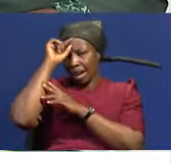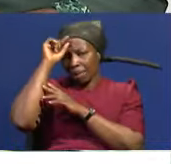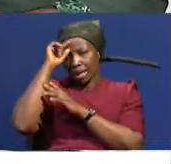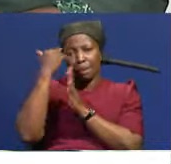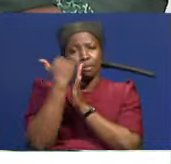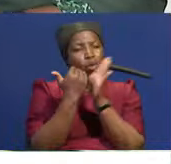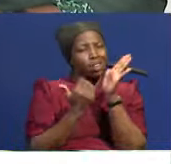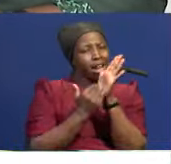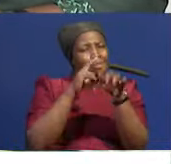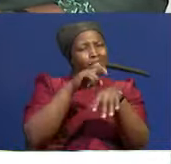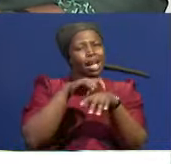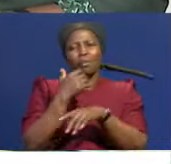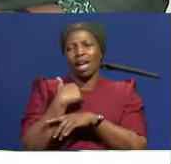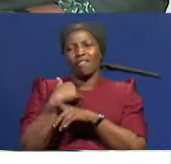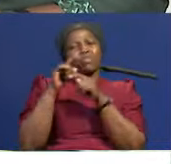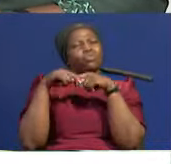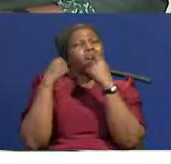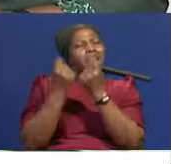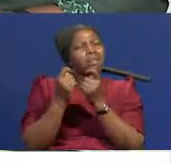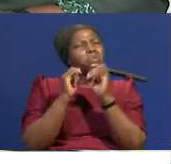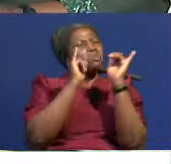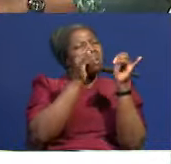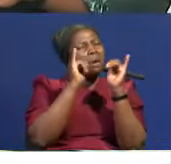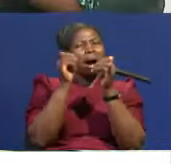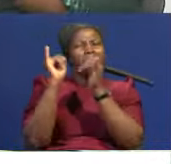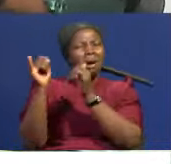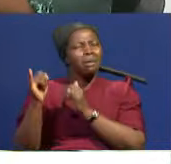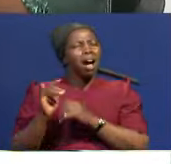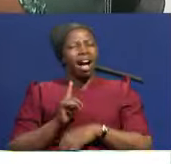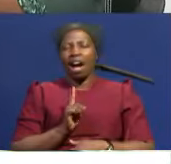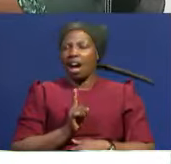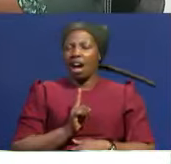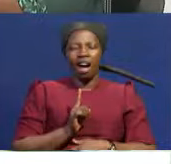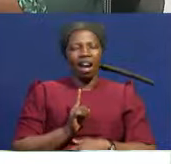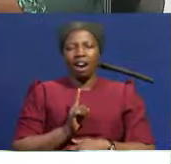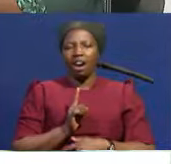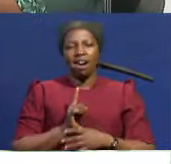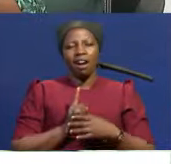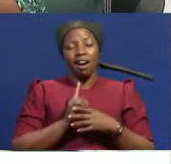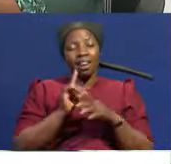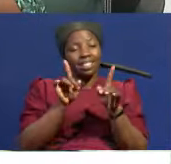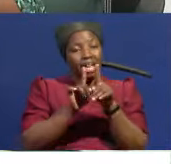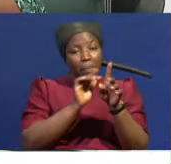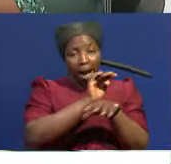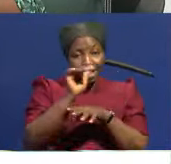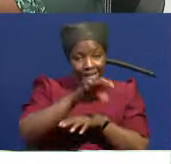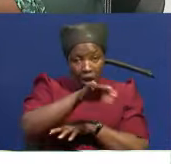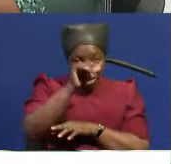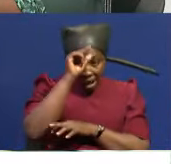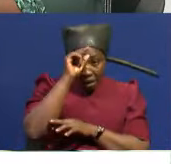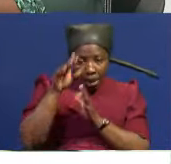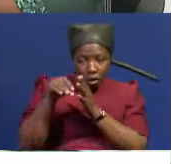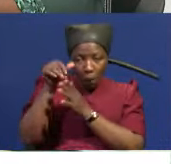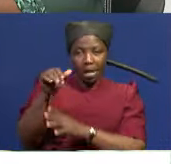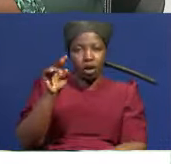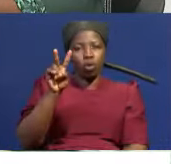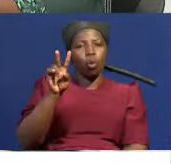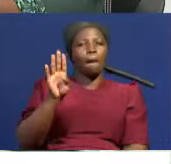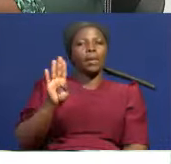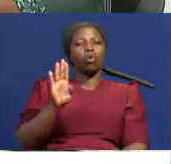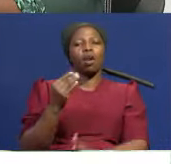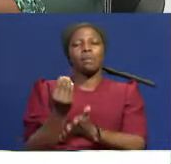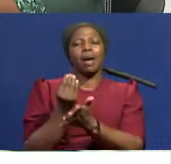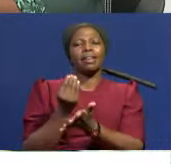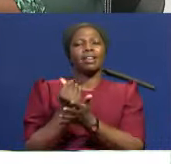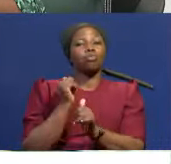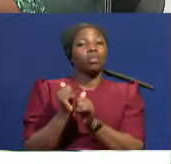of charged tribal rhetoric. The president has, in the meantime, called on county governments to clear 2 billion shillings owed to the Kenya